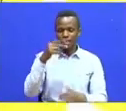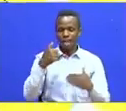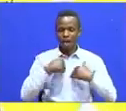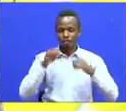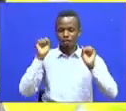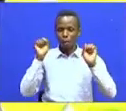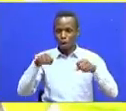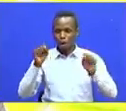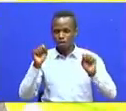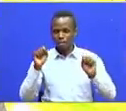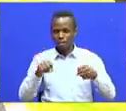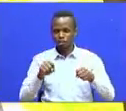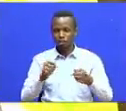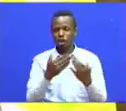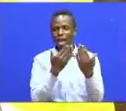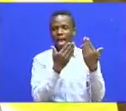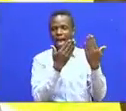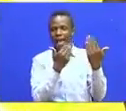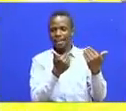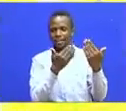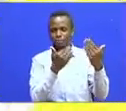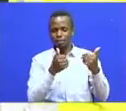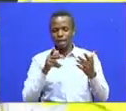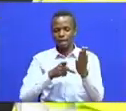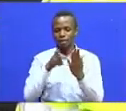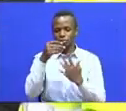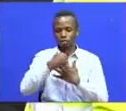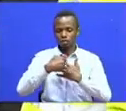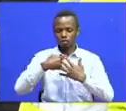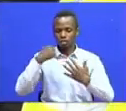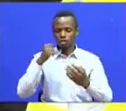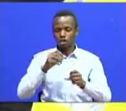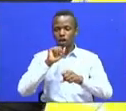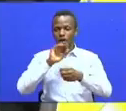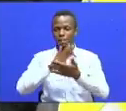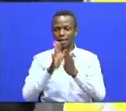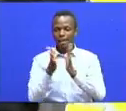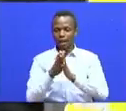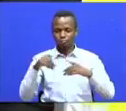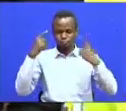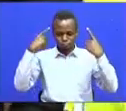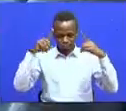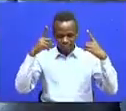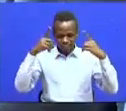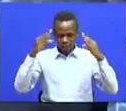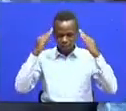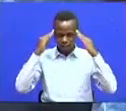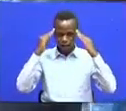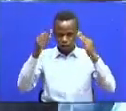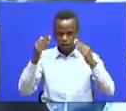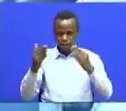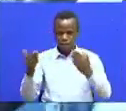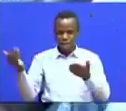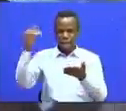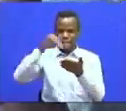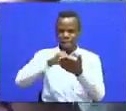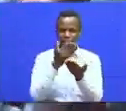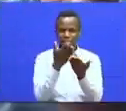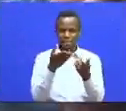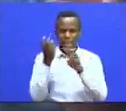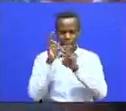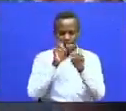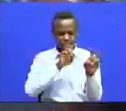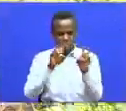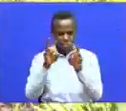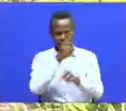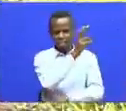and we really hope that this project will be very successful. And I'm personally looking forward to come back here and to see the trees big